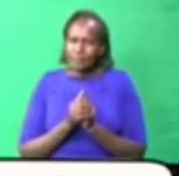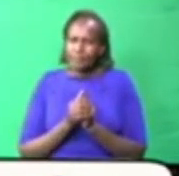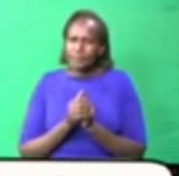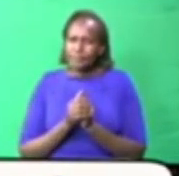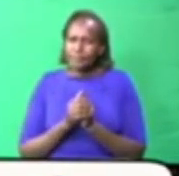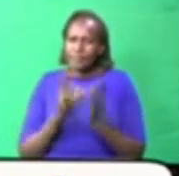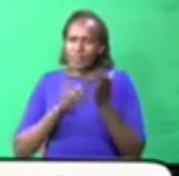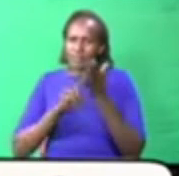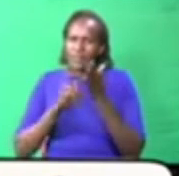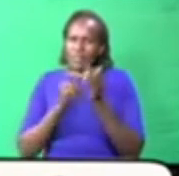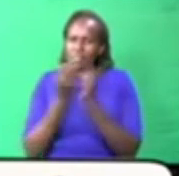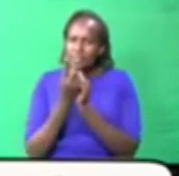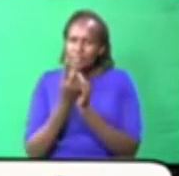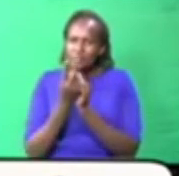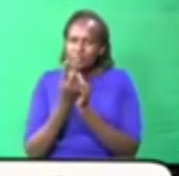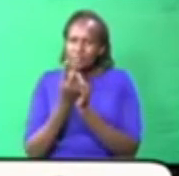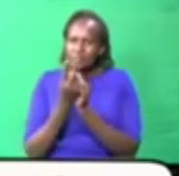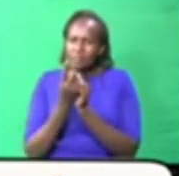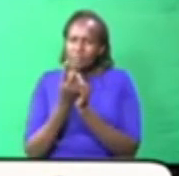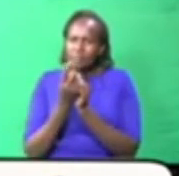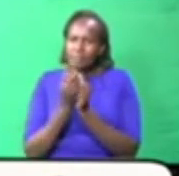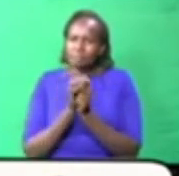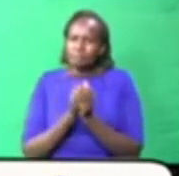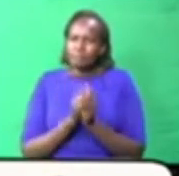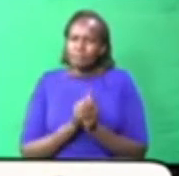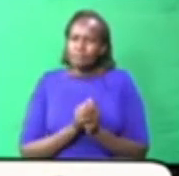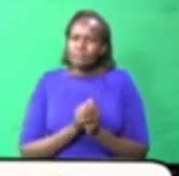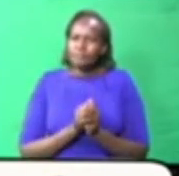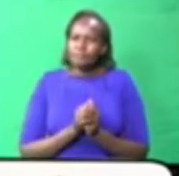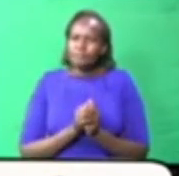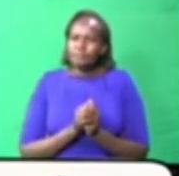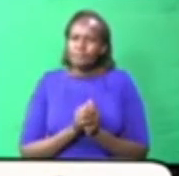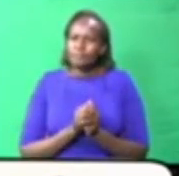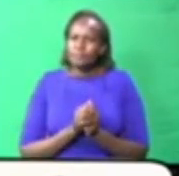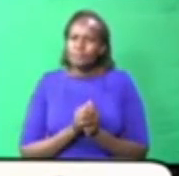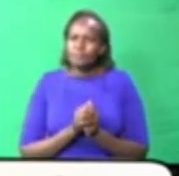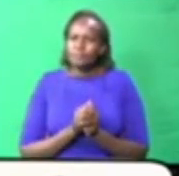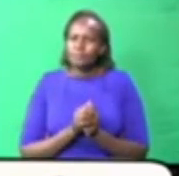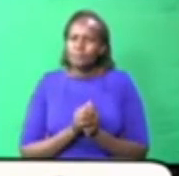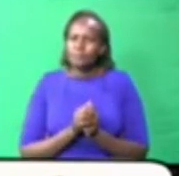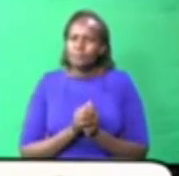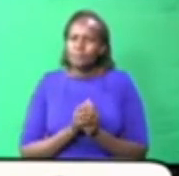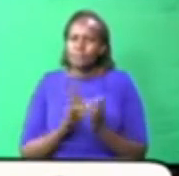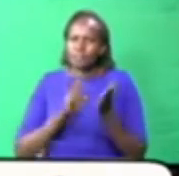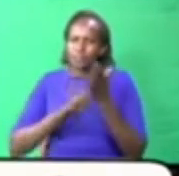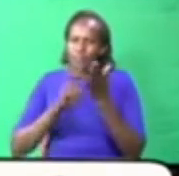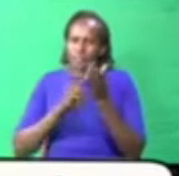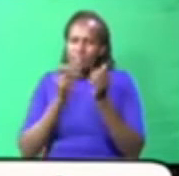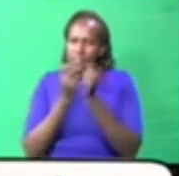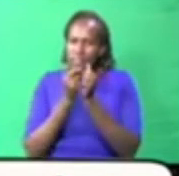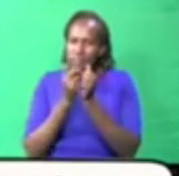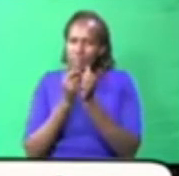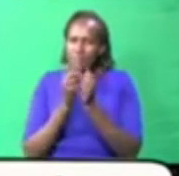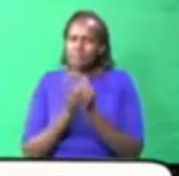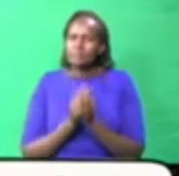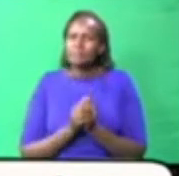11. Message version of 79, Psalm 79, verse 11. Message